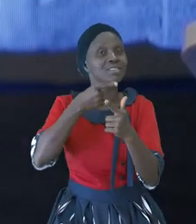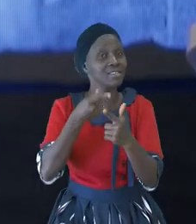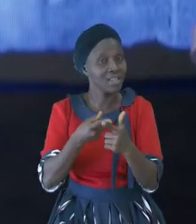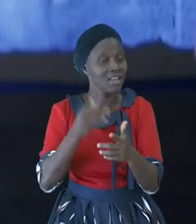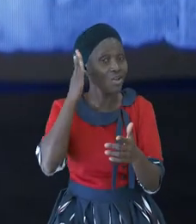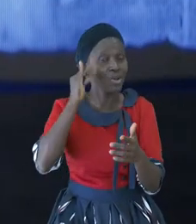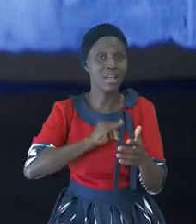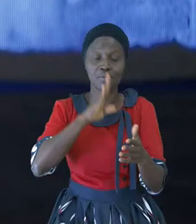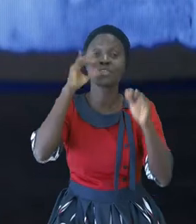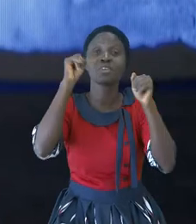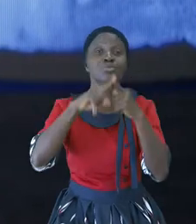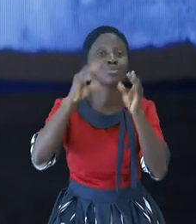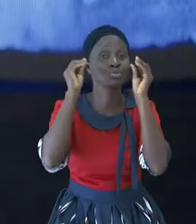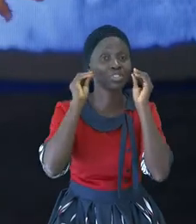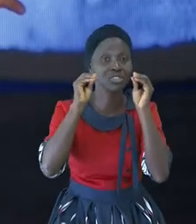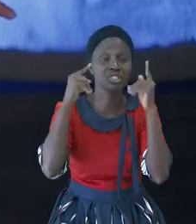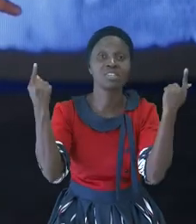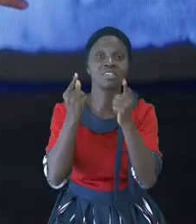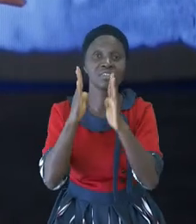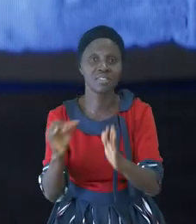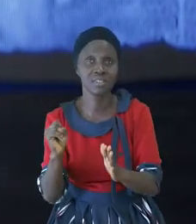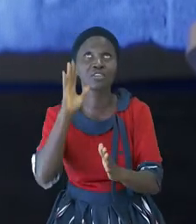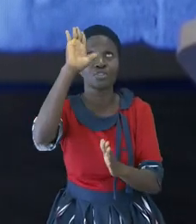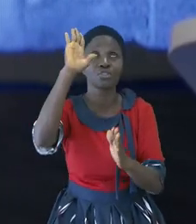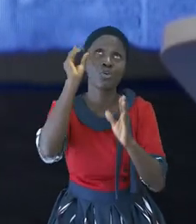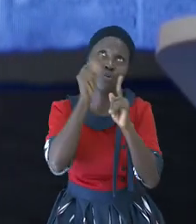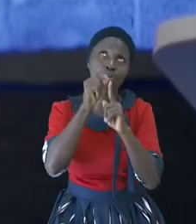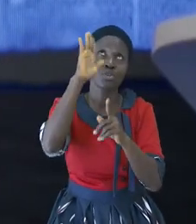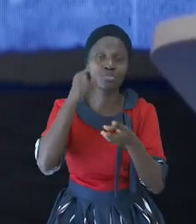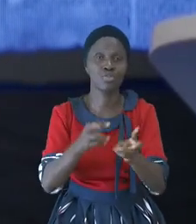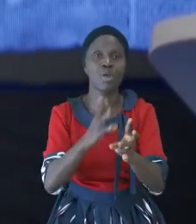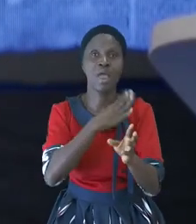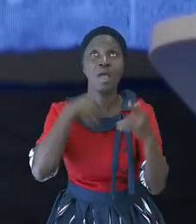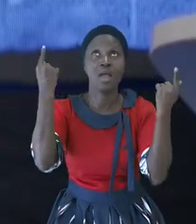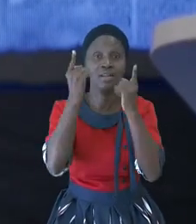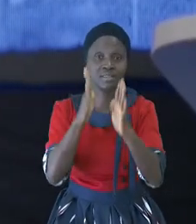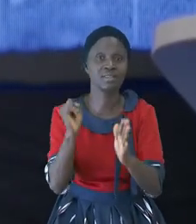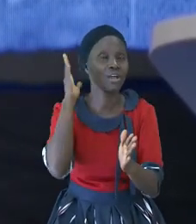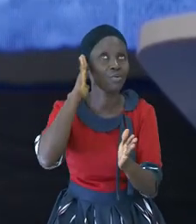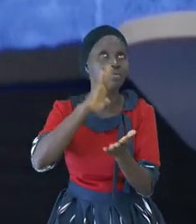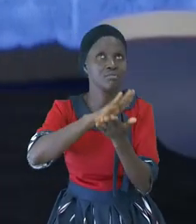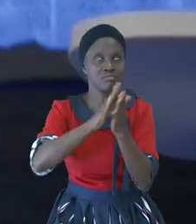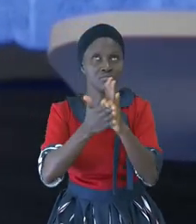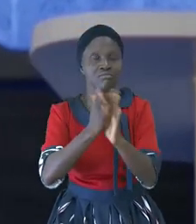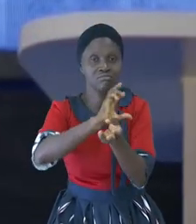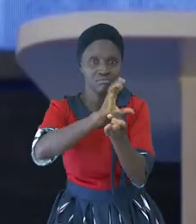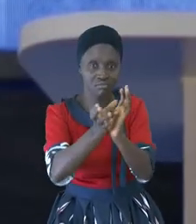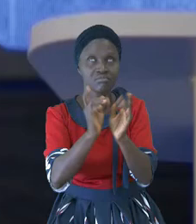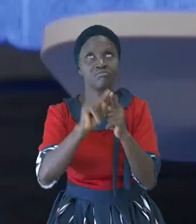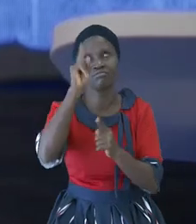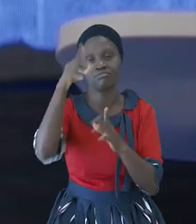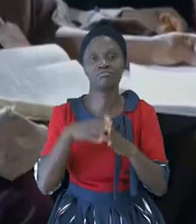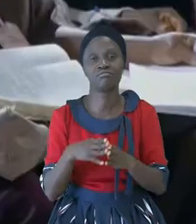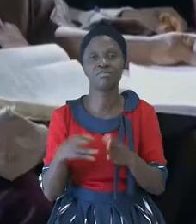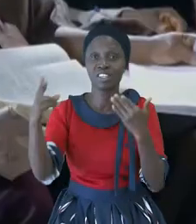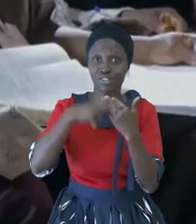teach transgressors thy ways, and sinners shall be converted unto thee. Restoration for everyone